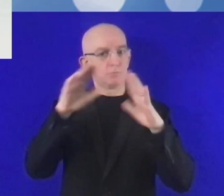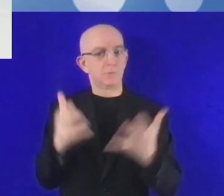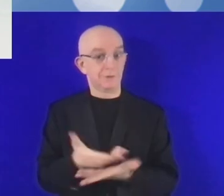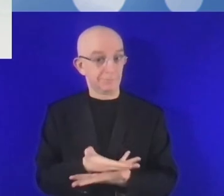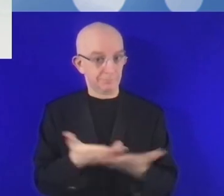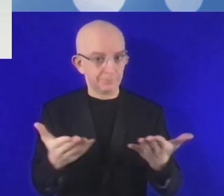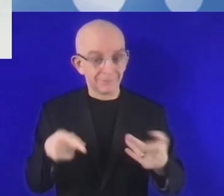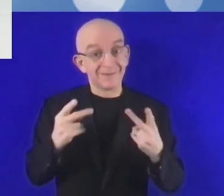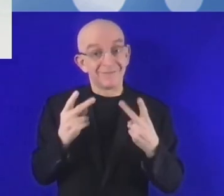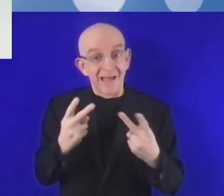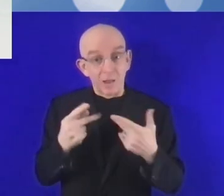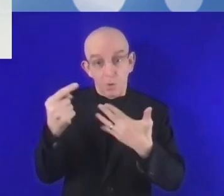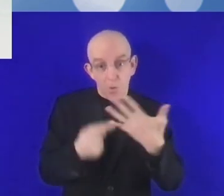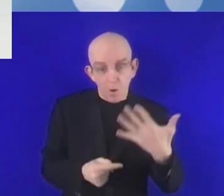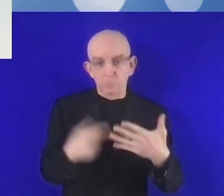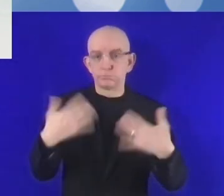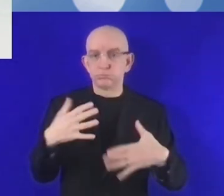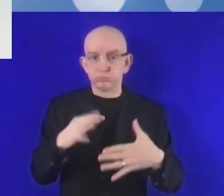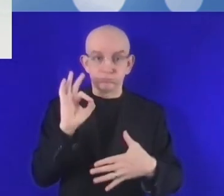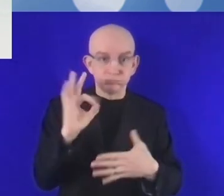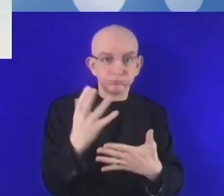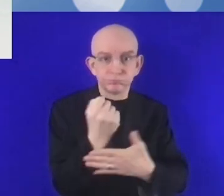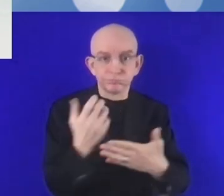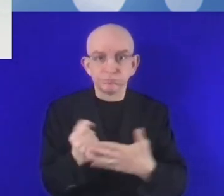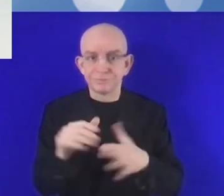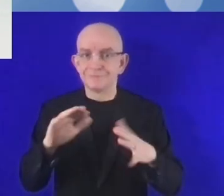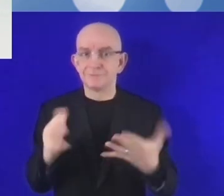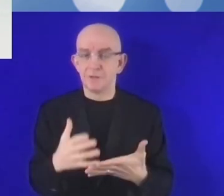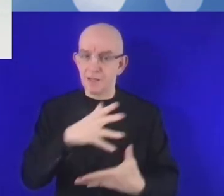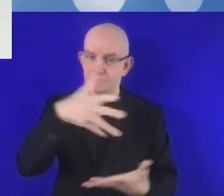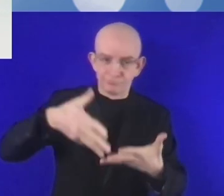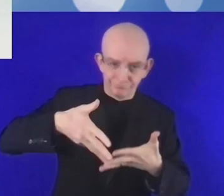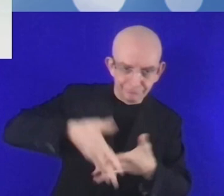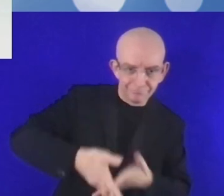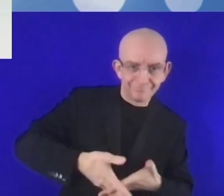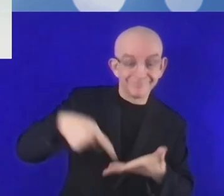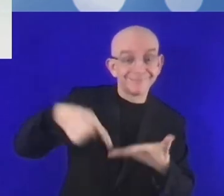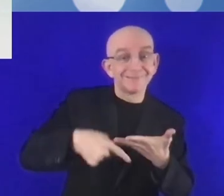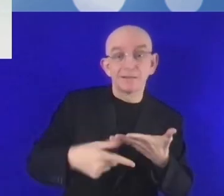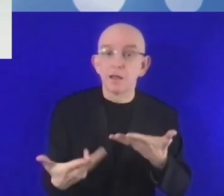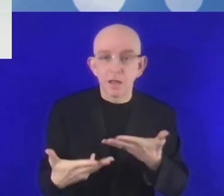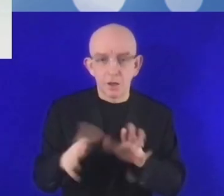It's global in nature and accessible to all. And we need to work together to ensure that it stays that way.